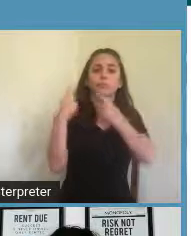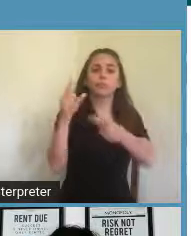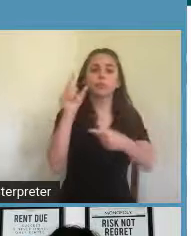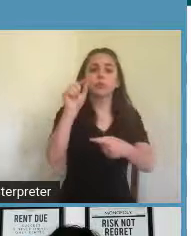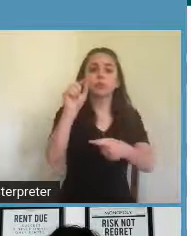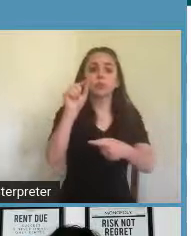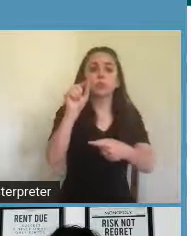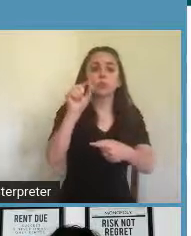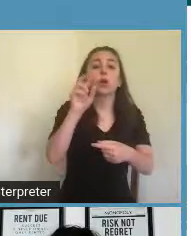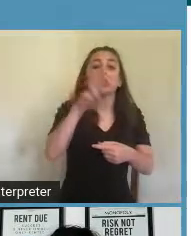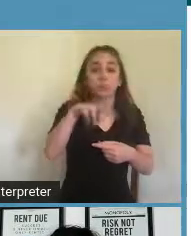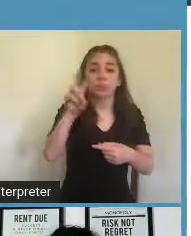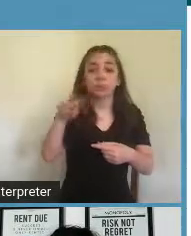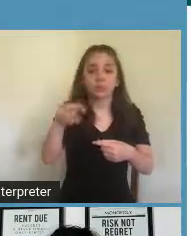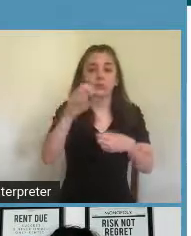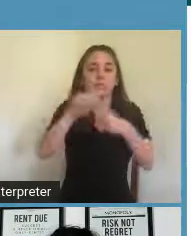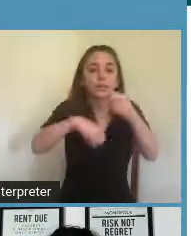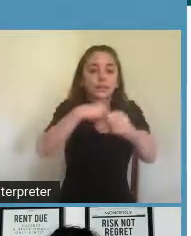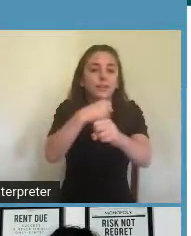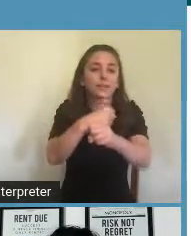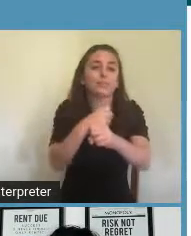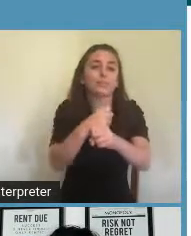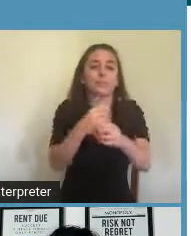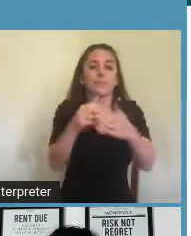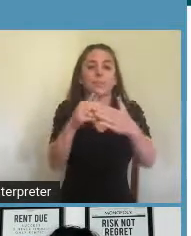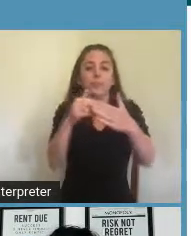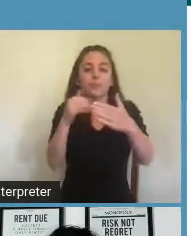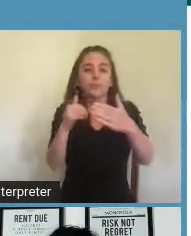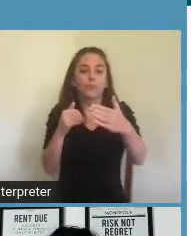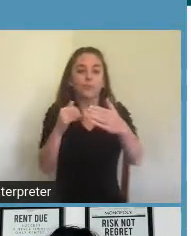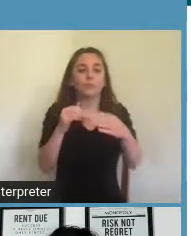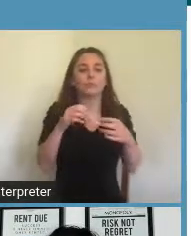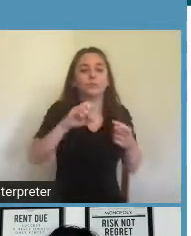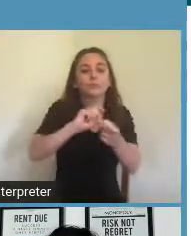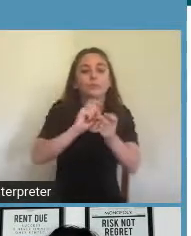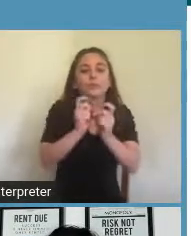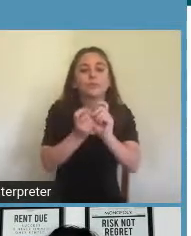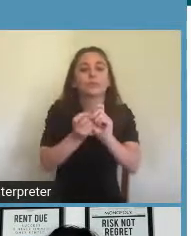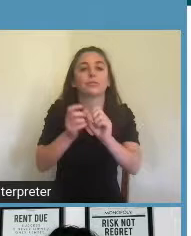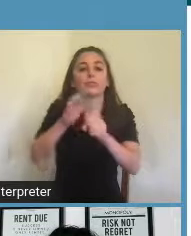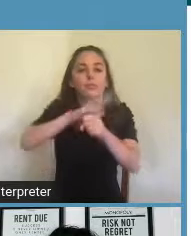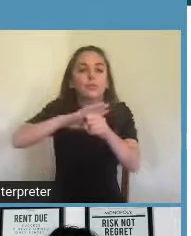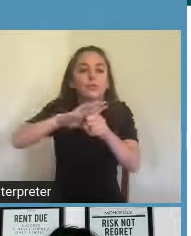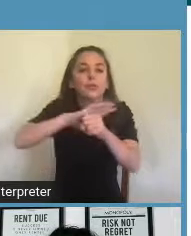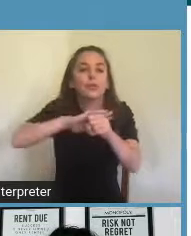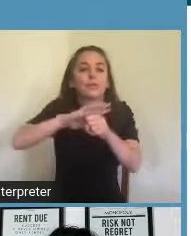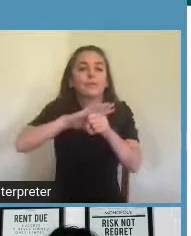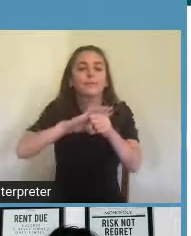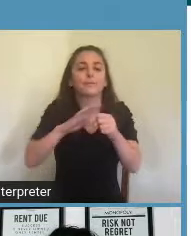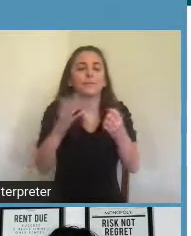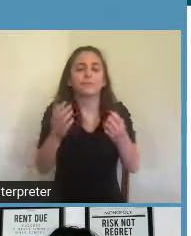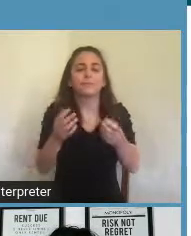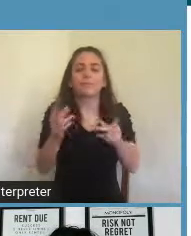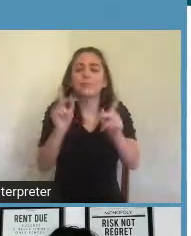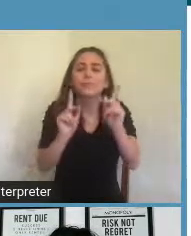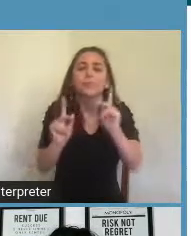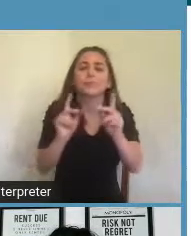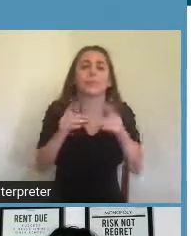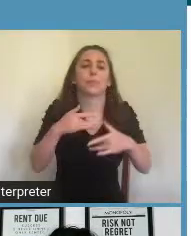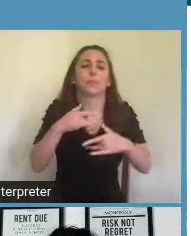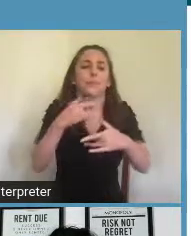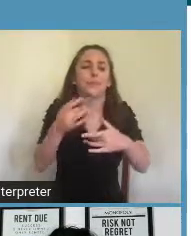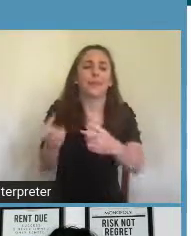22 years prior to relocating to Chicago. And people always ask me, why? Why would you